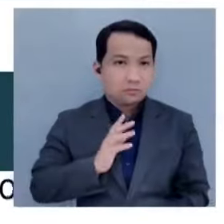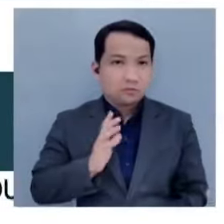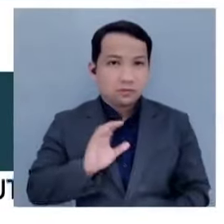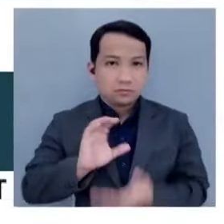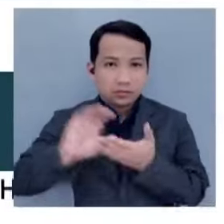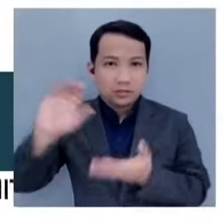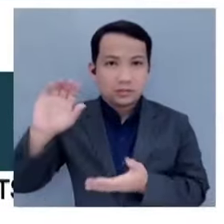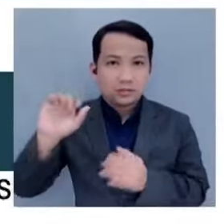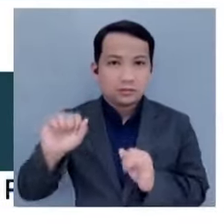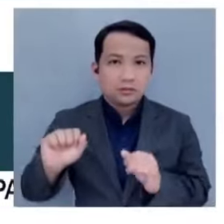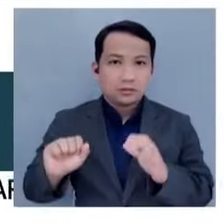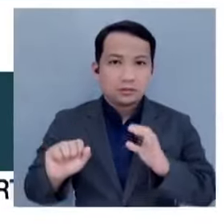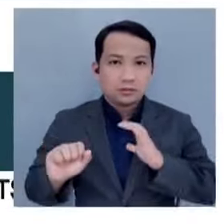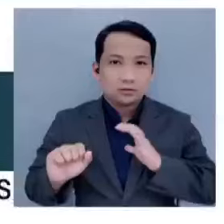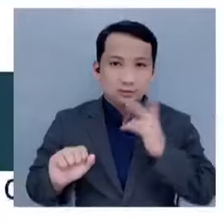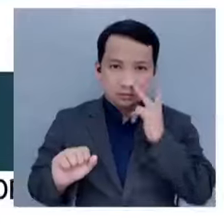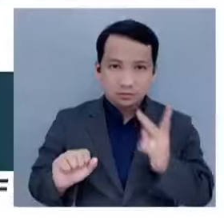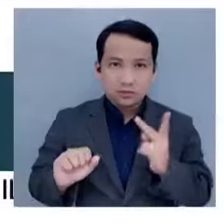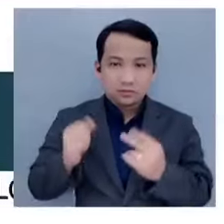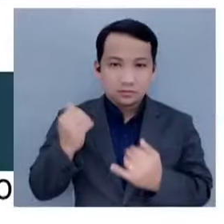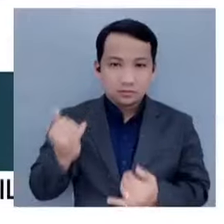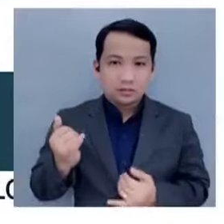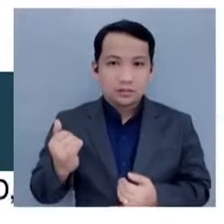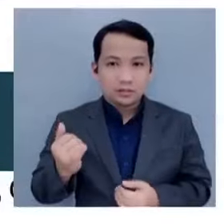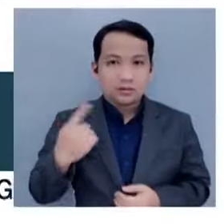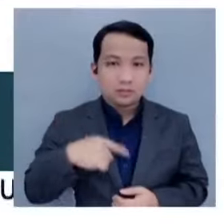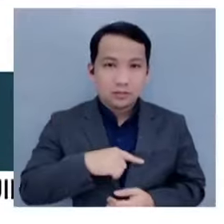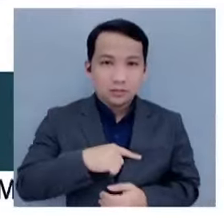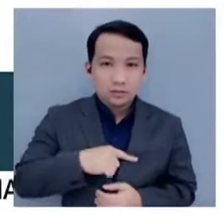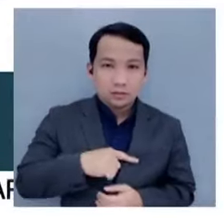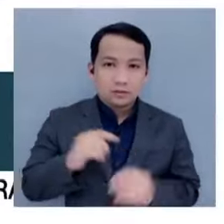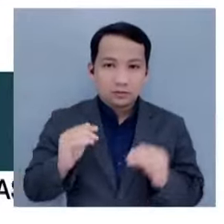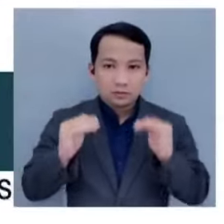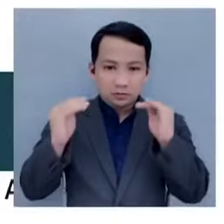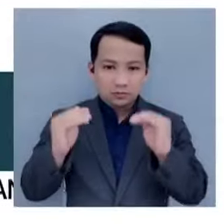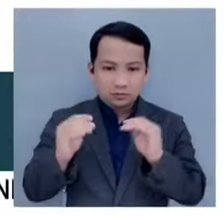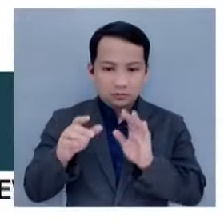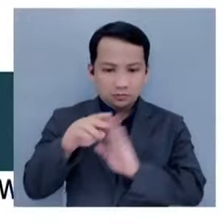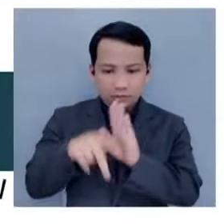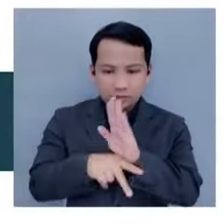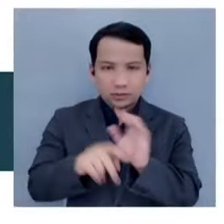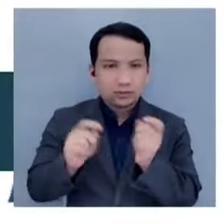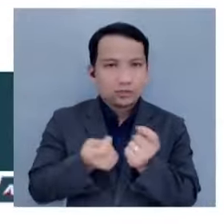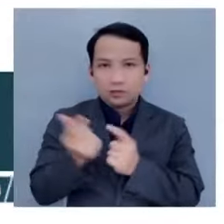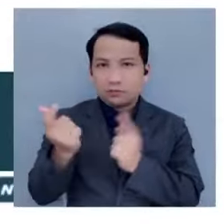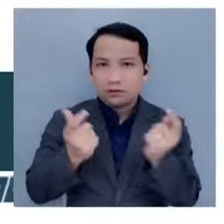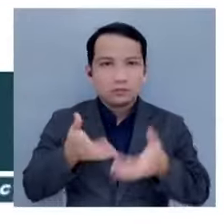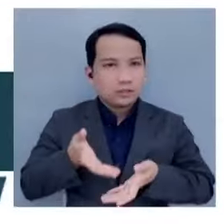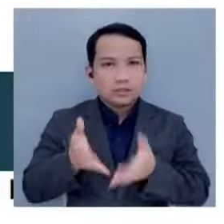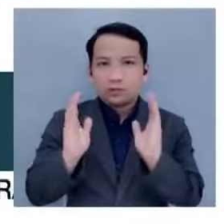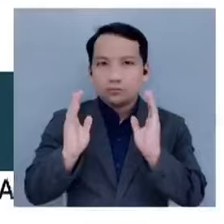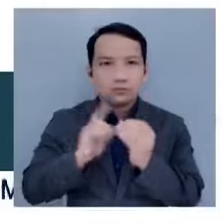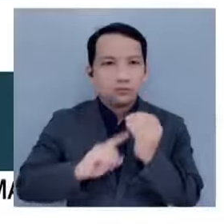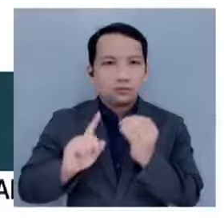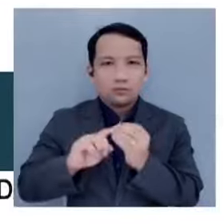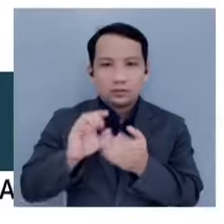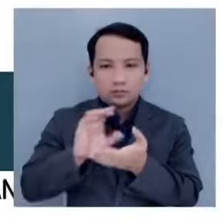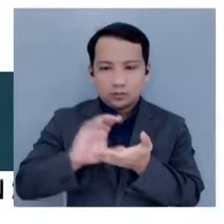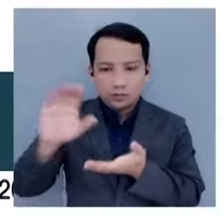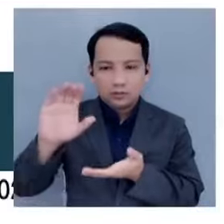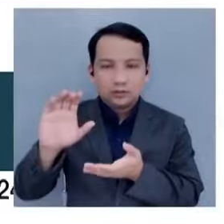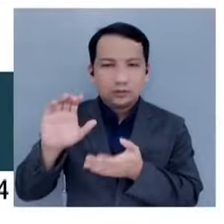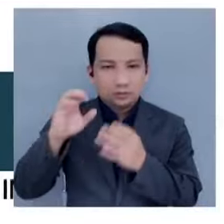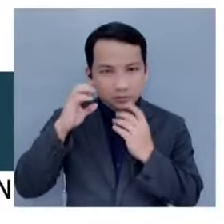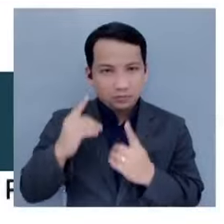fail to see here is that if the restrictions are lifted and you have all these foreign educational institutions coming in, might